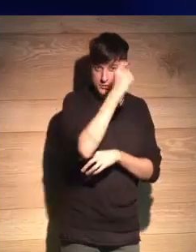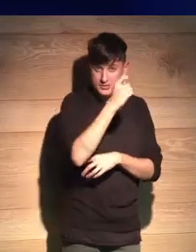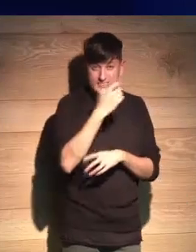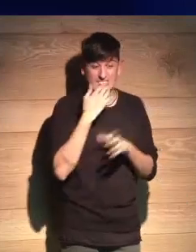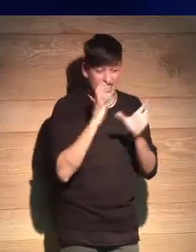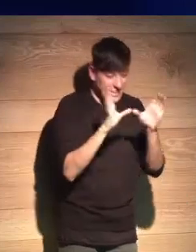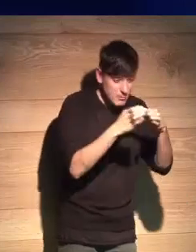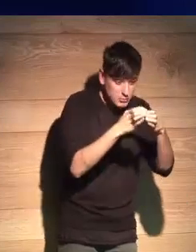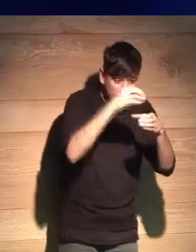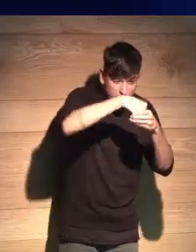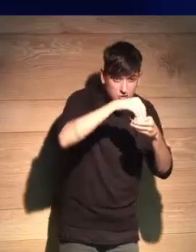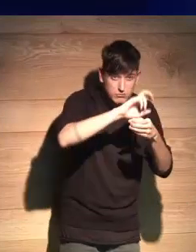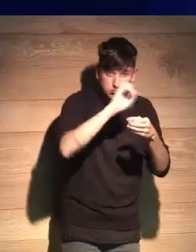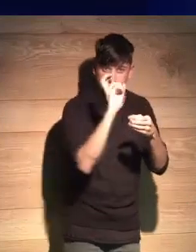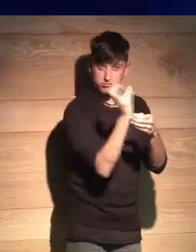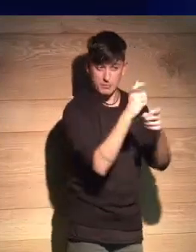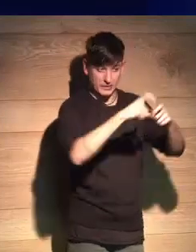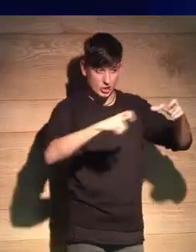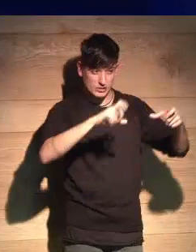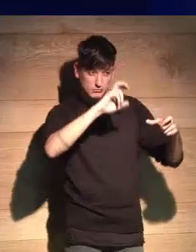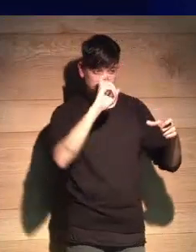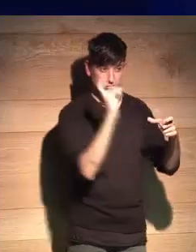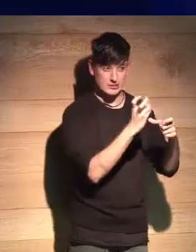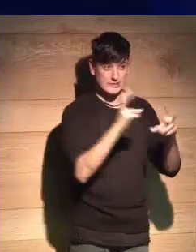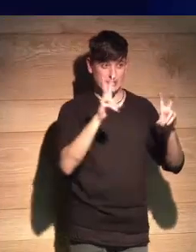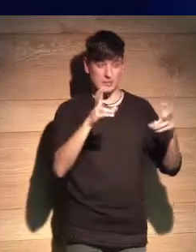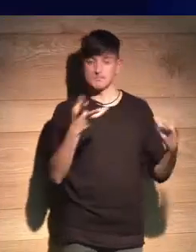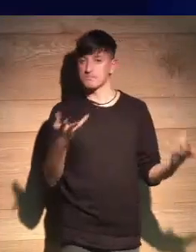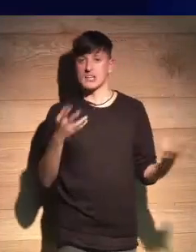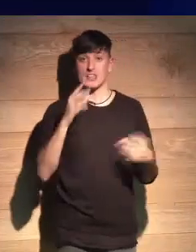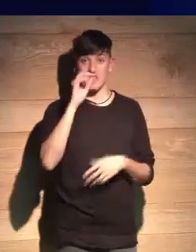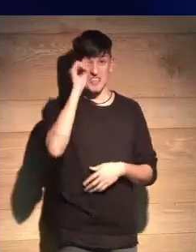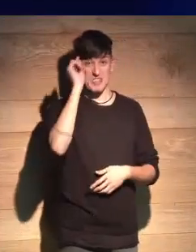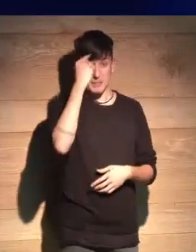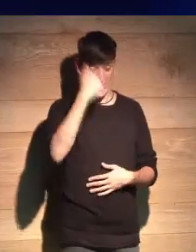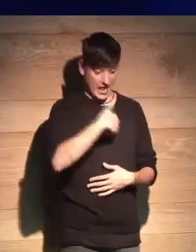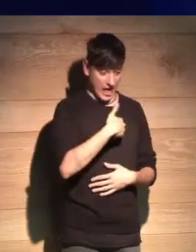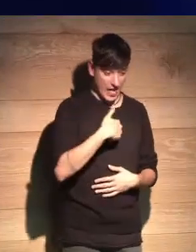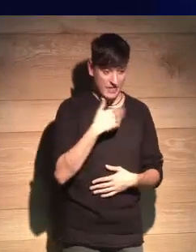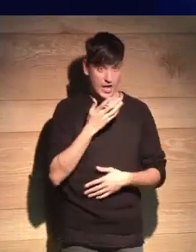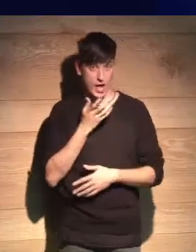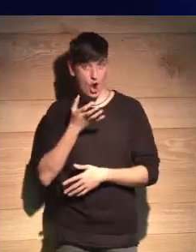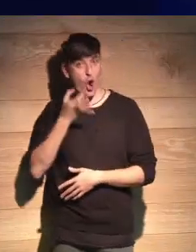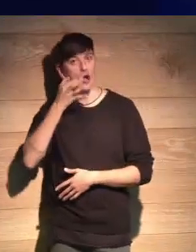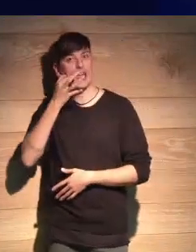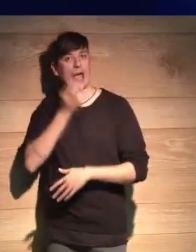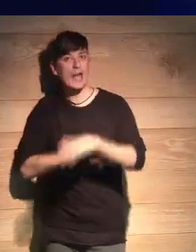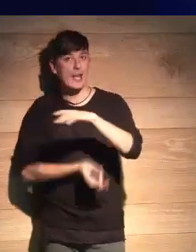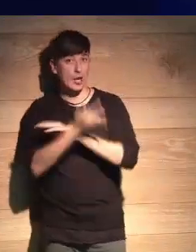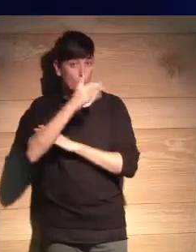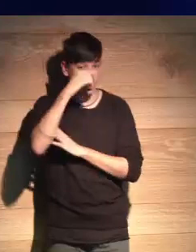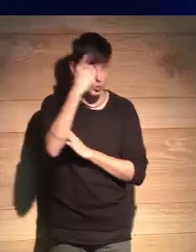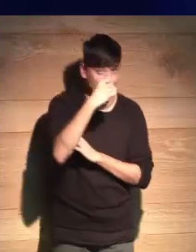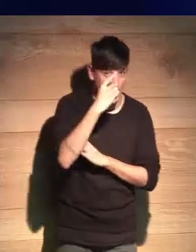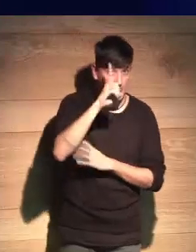the frontier of knowledge. And the more diverse teams are, from a cultural,